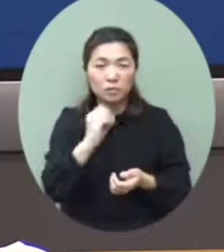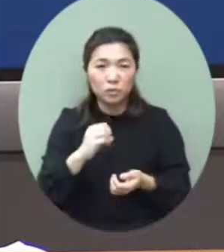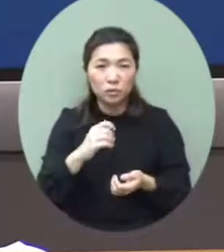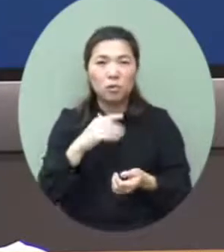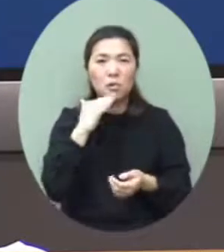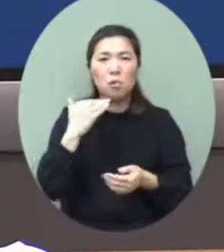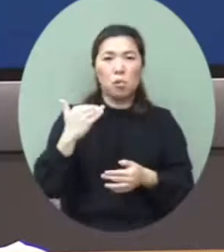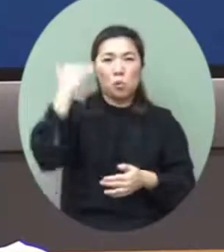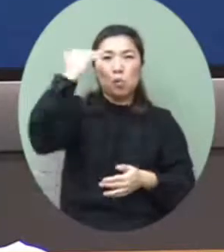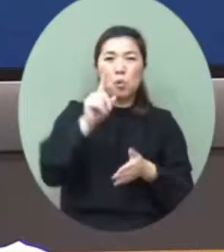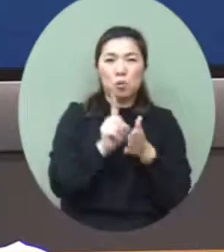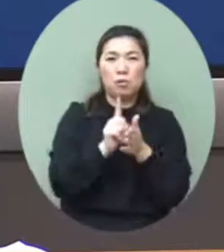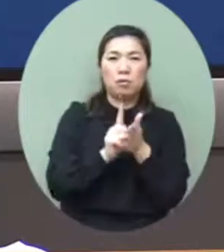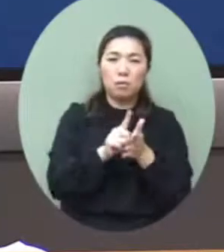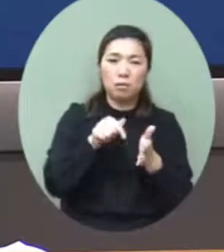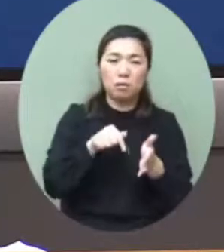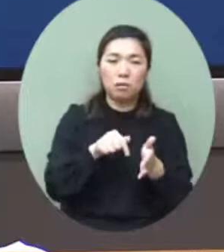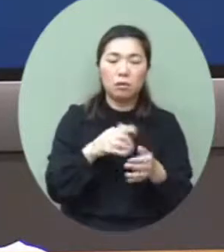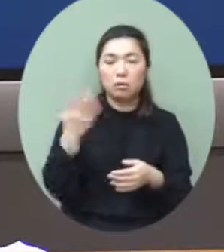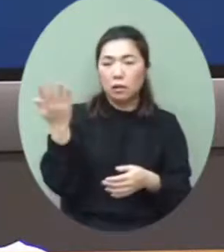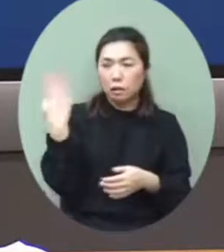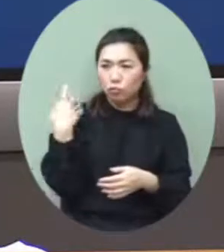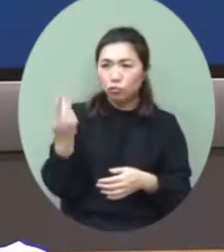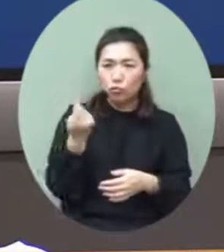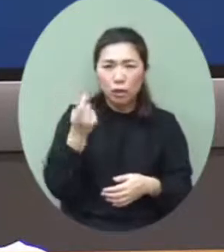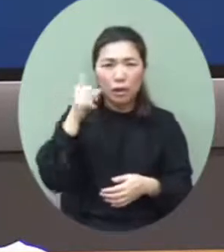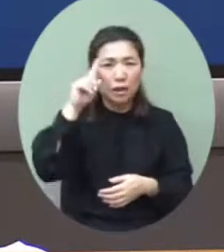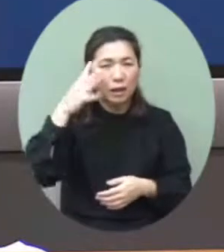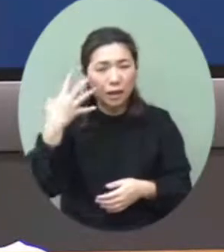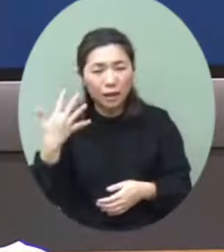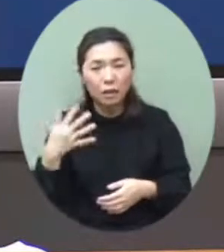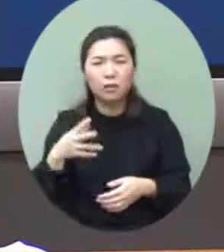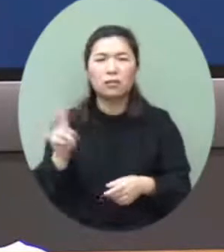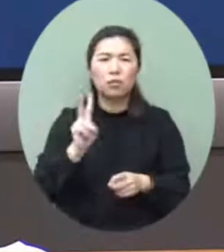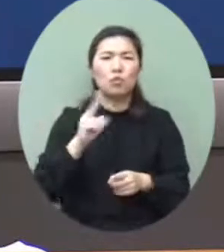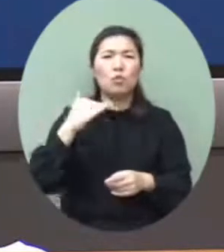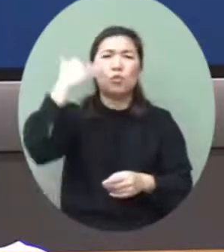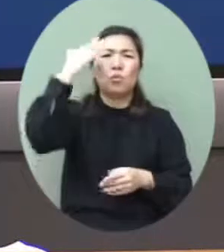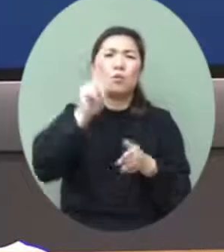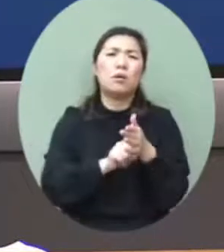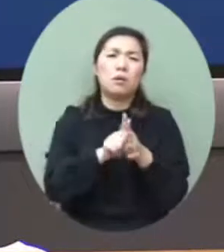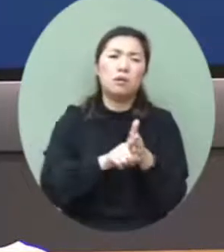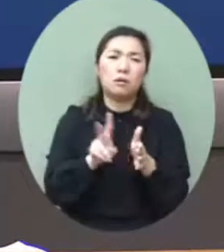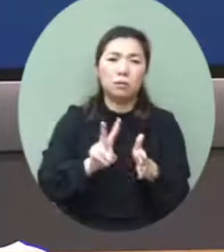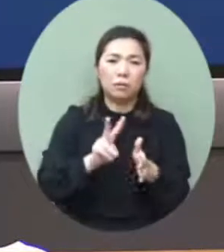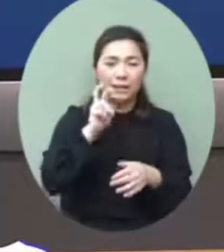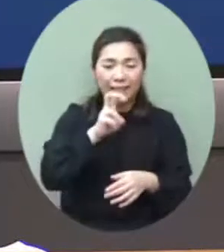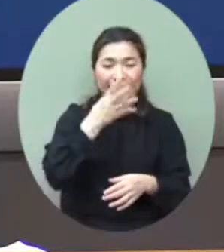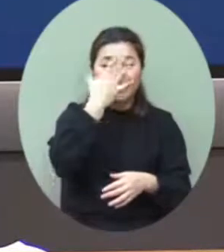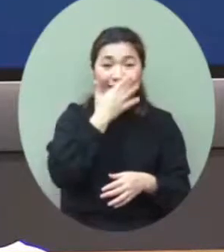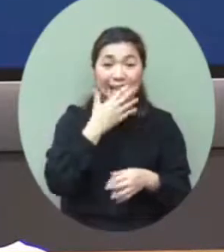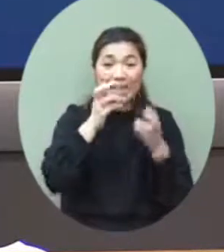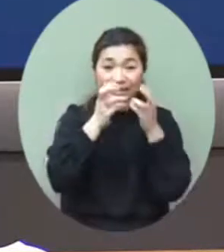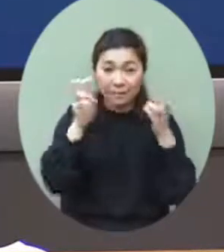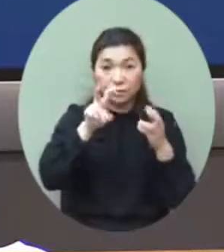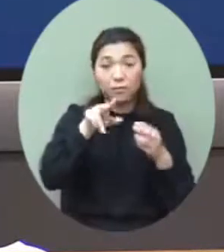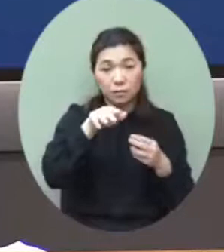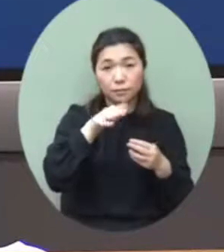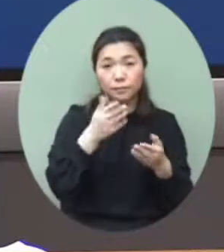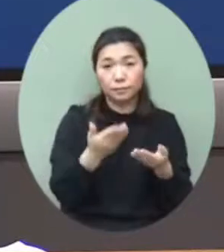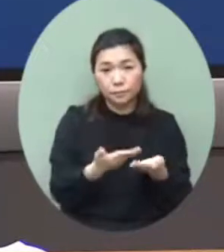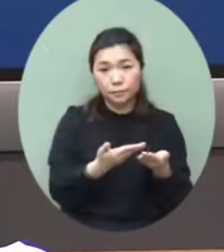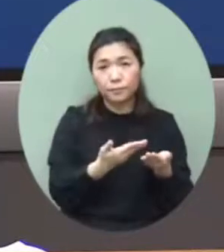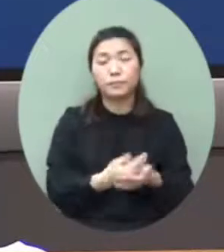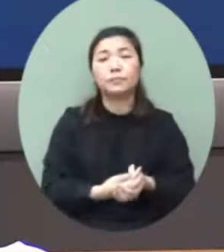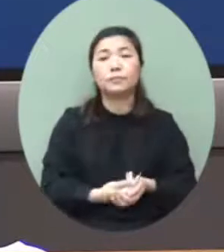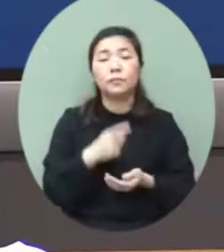or more than 1,000 cases after each operation. So the numbers have remained high in